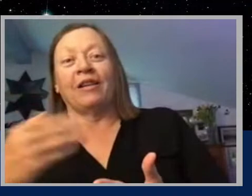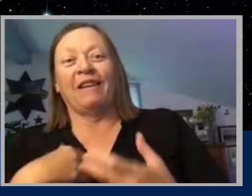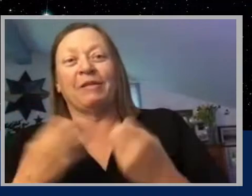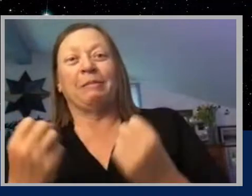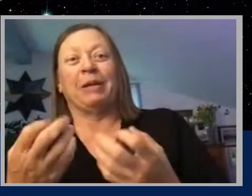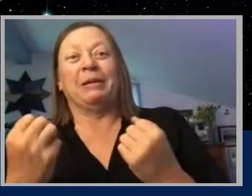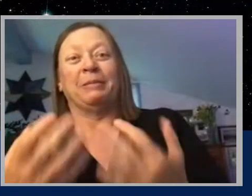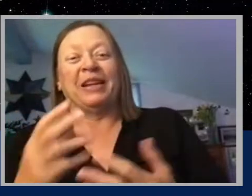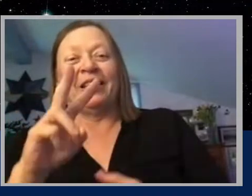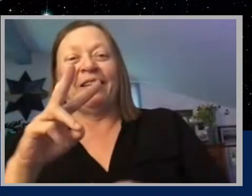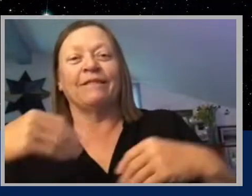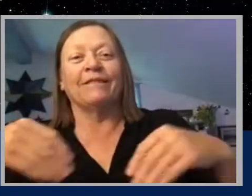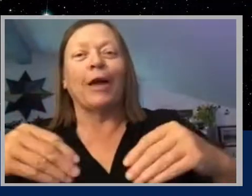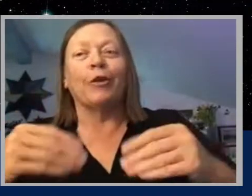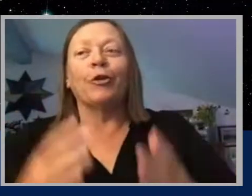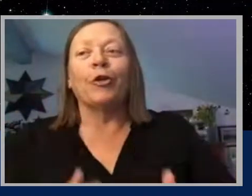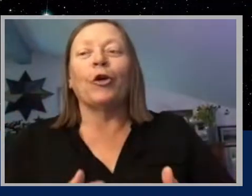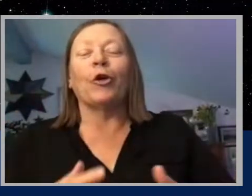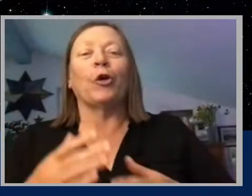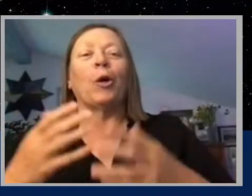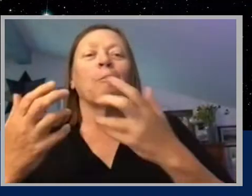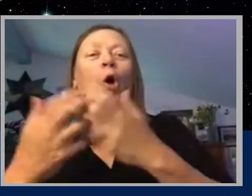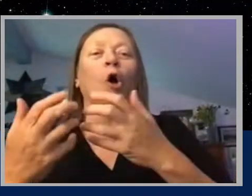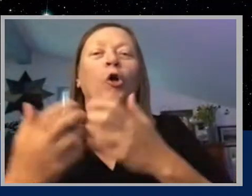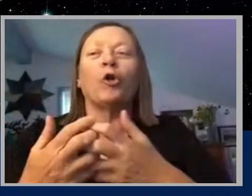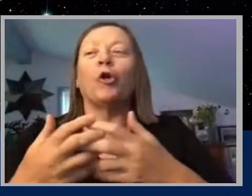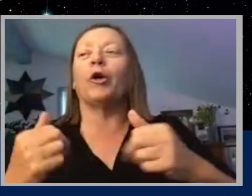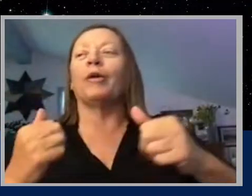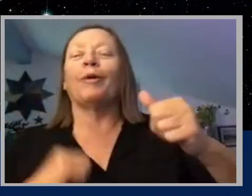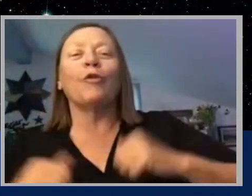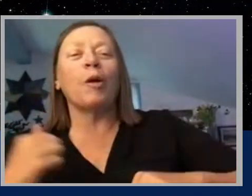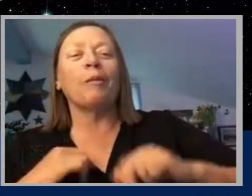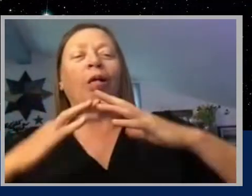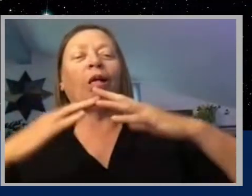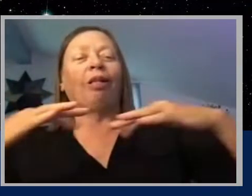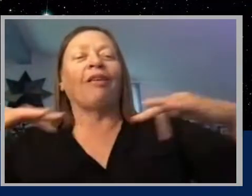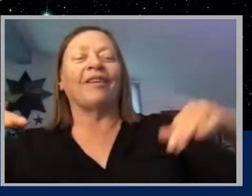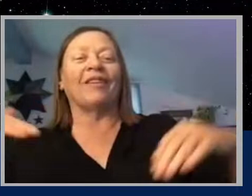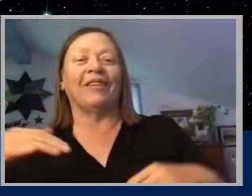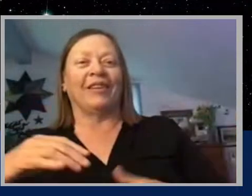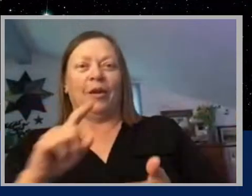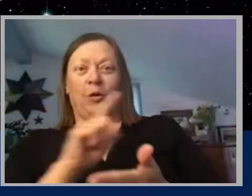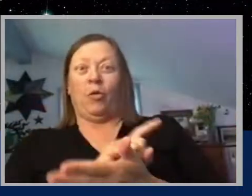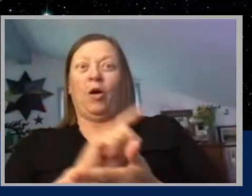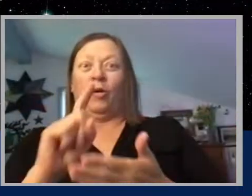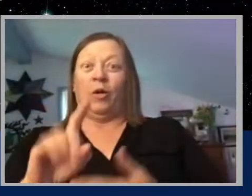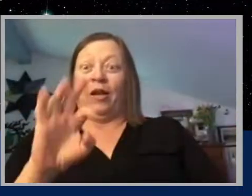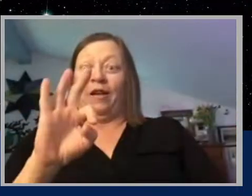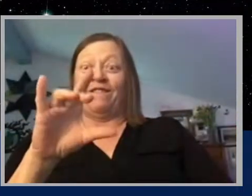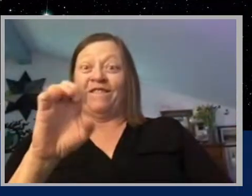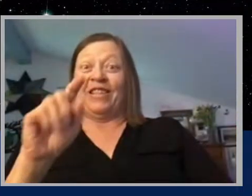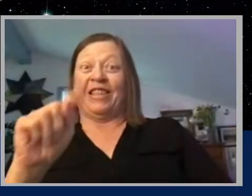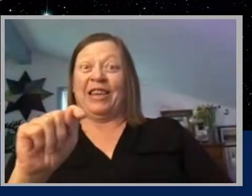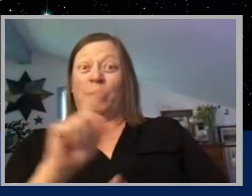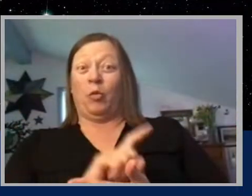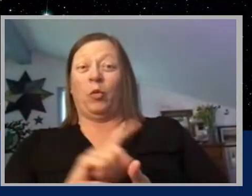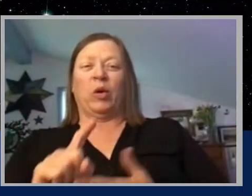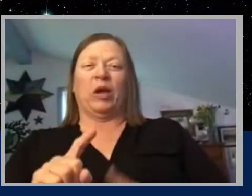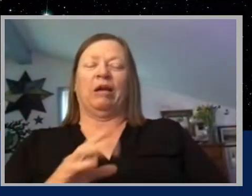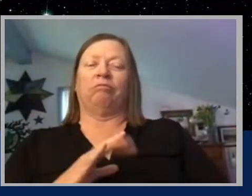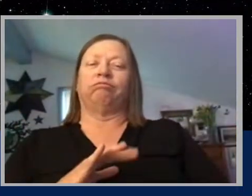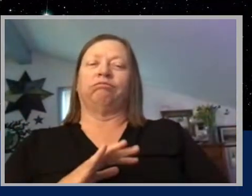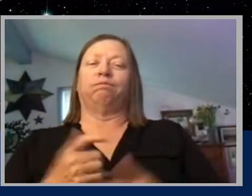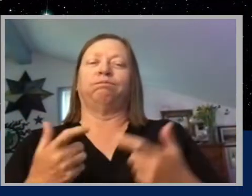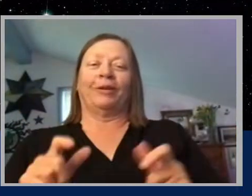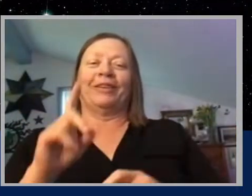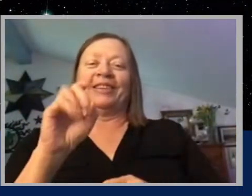stuff out on our pier as well, performances, and all sorts of fun for the whole family. Fleet Week is a big deal for us. We love it so much. And we, of course, have those other ships that